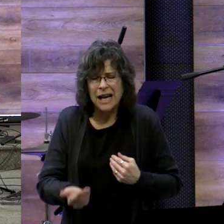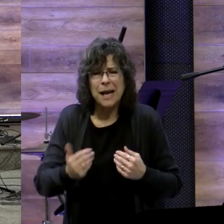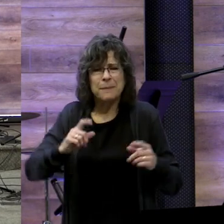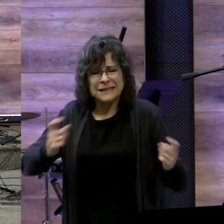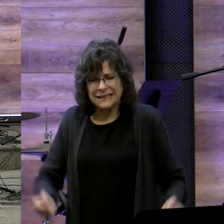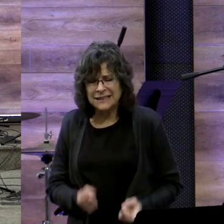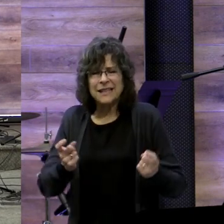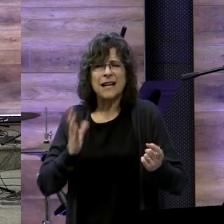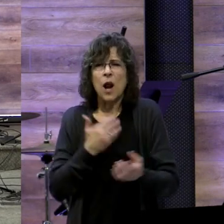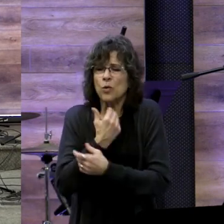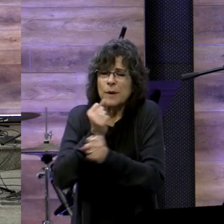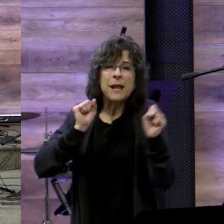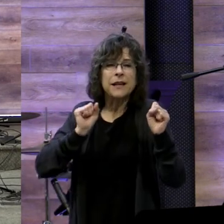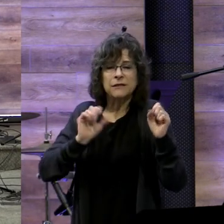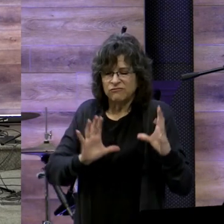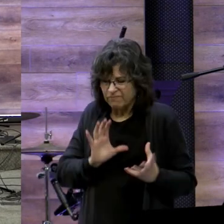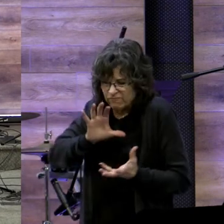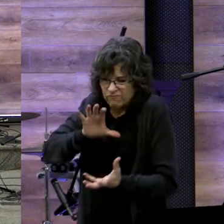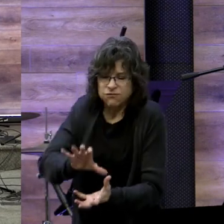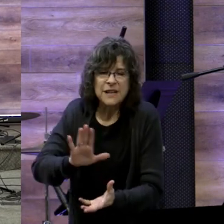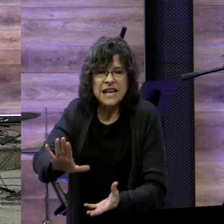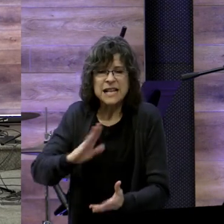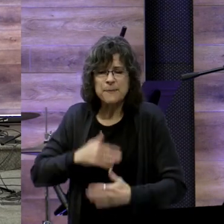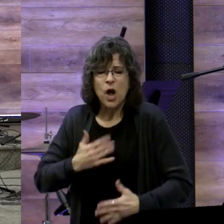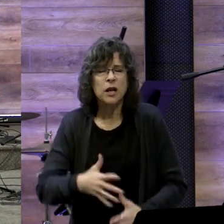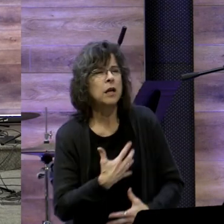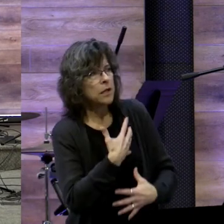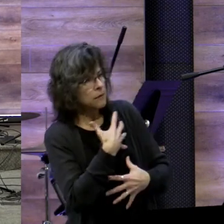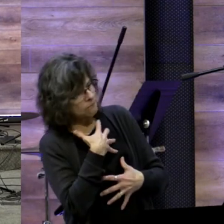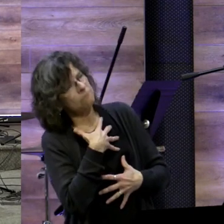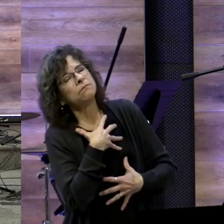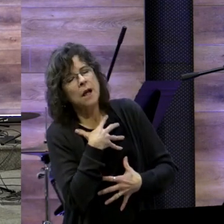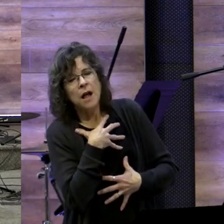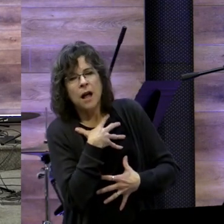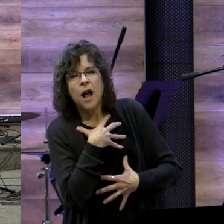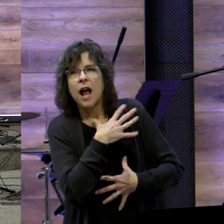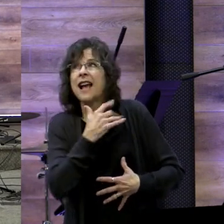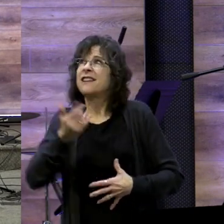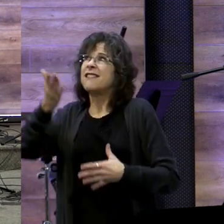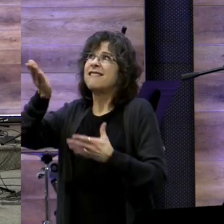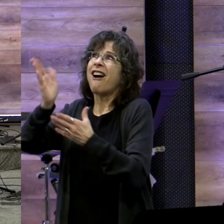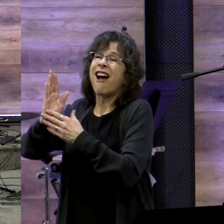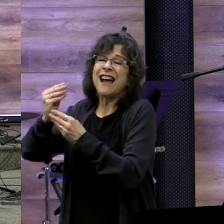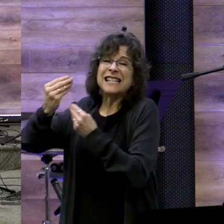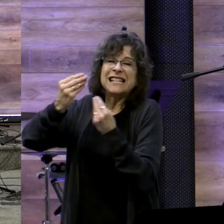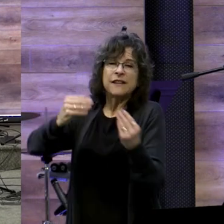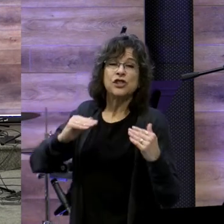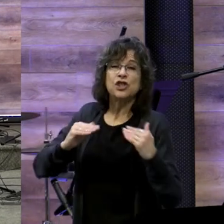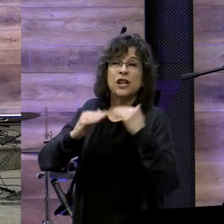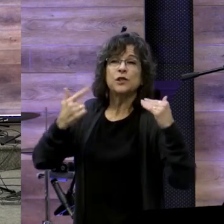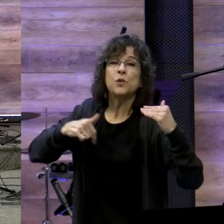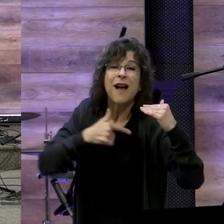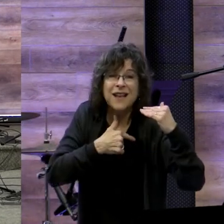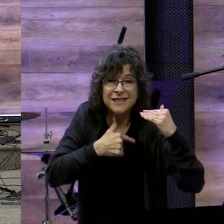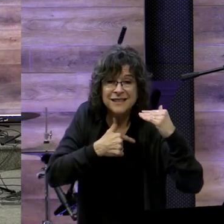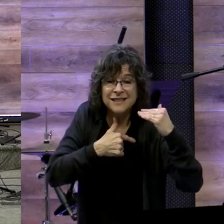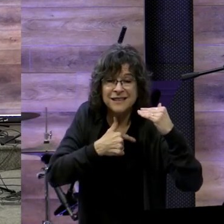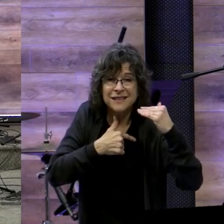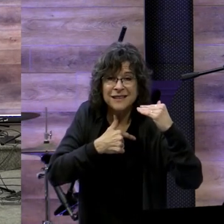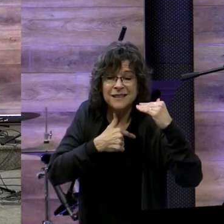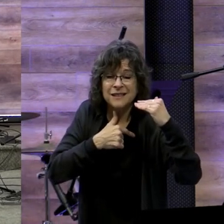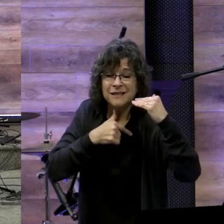he is bearing in his own body the penalty for that. God is pouring out the justice that we deserve onto his son as he hangs